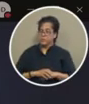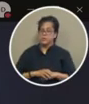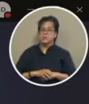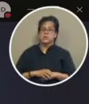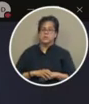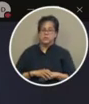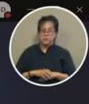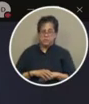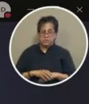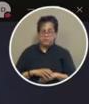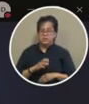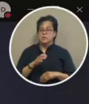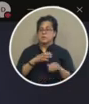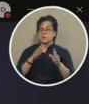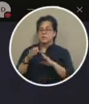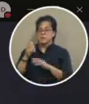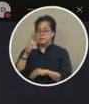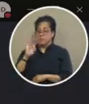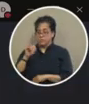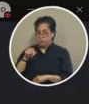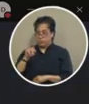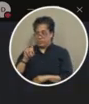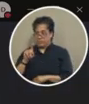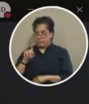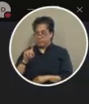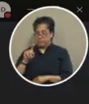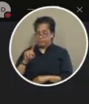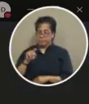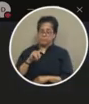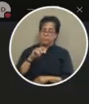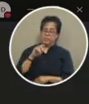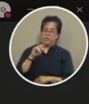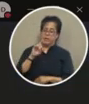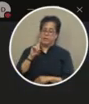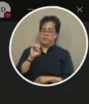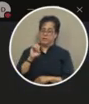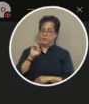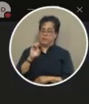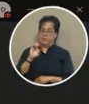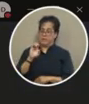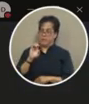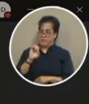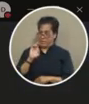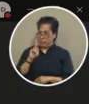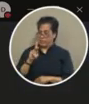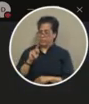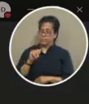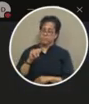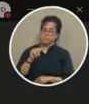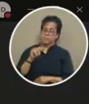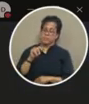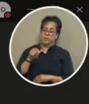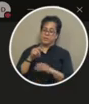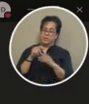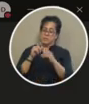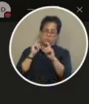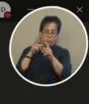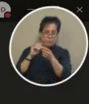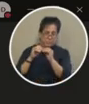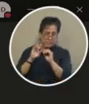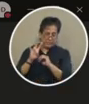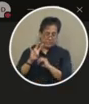Okay, 19.1. Good morning, Derek Russell with the Purchasing and Strategic Sourcing Department. This is goal number